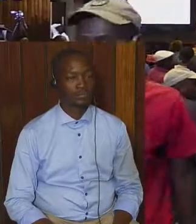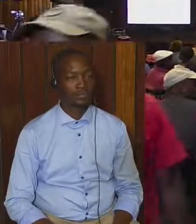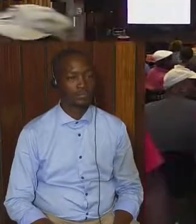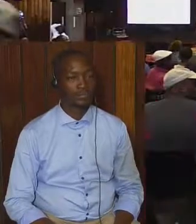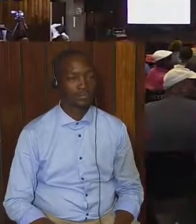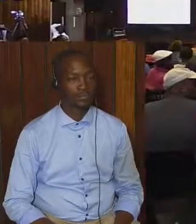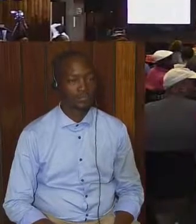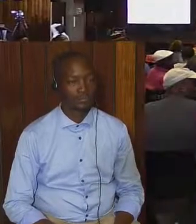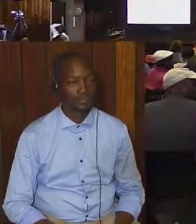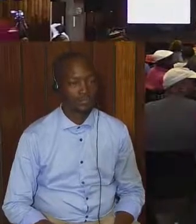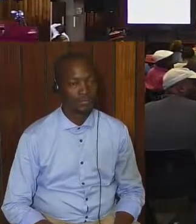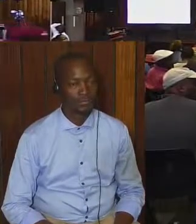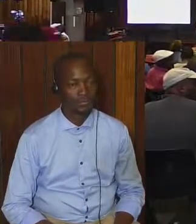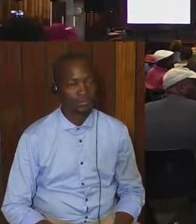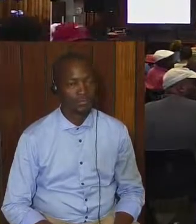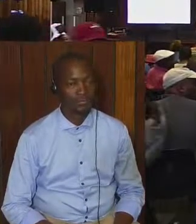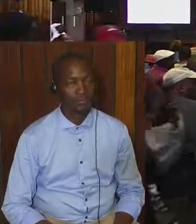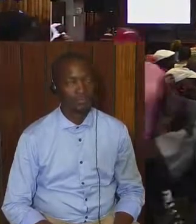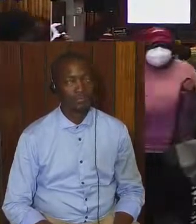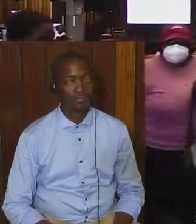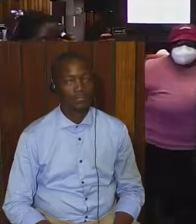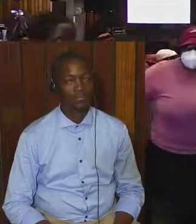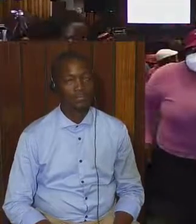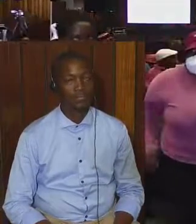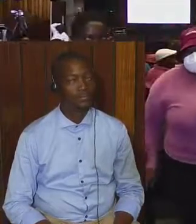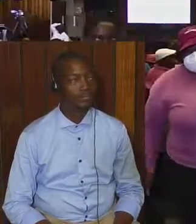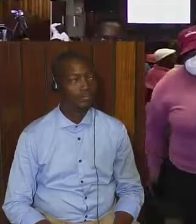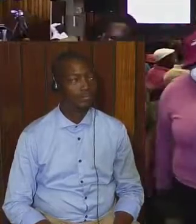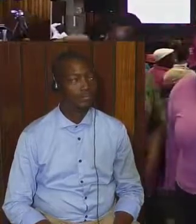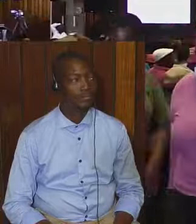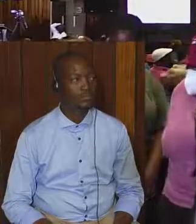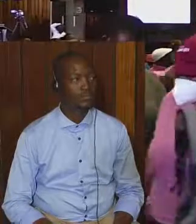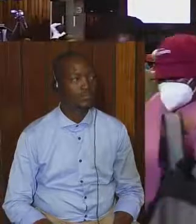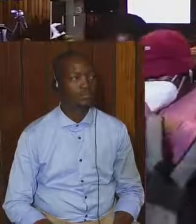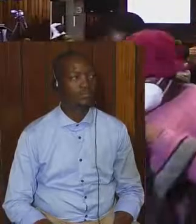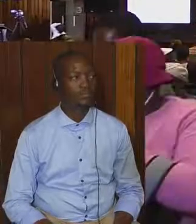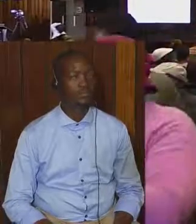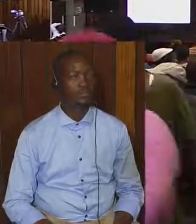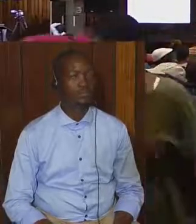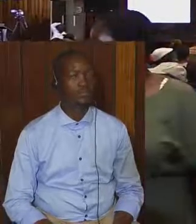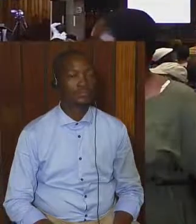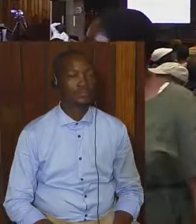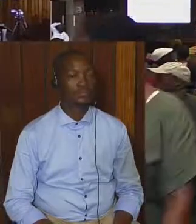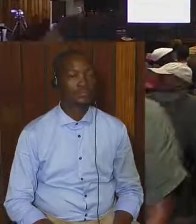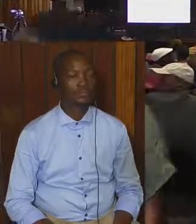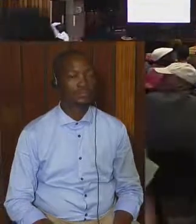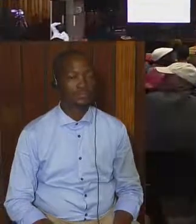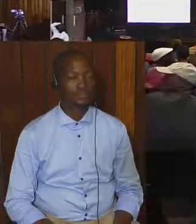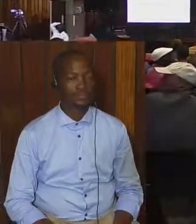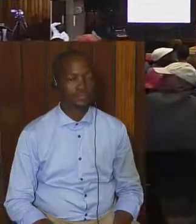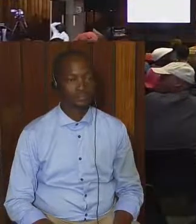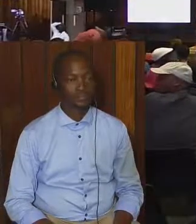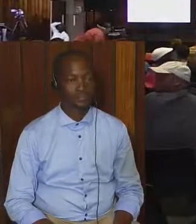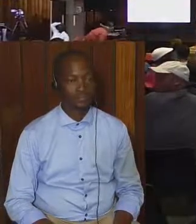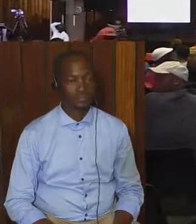with a black sleeve. And I think that's it. Okay.